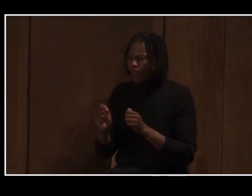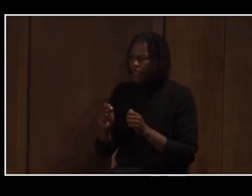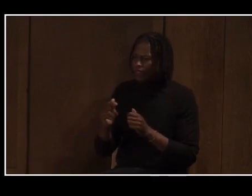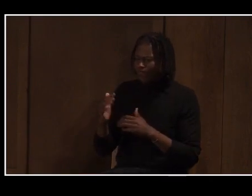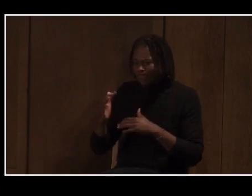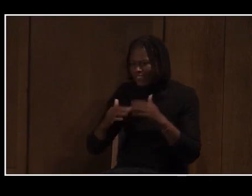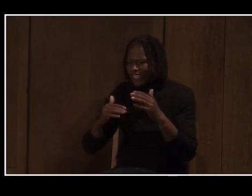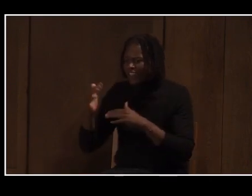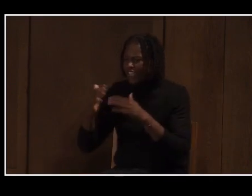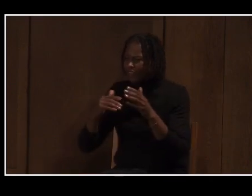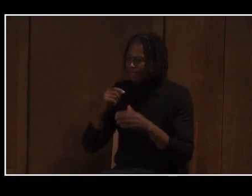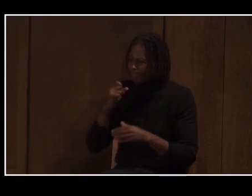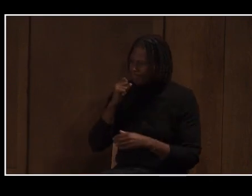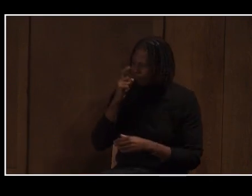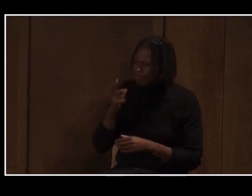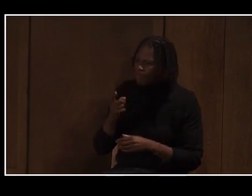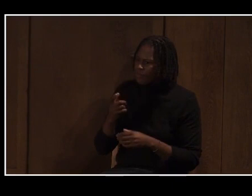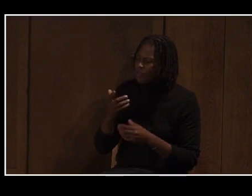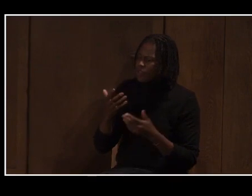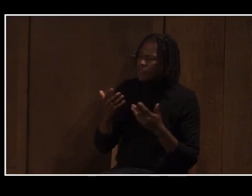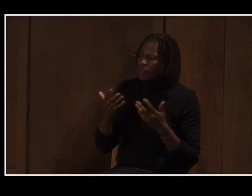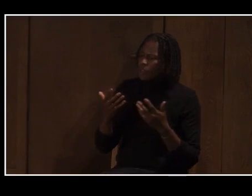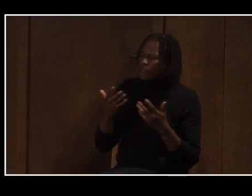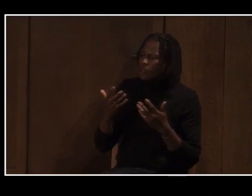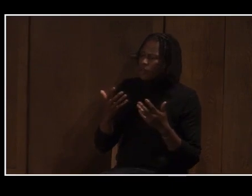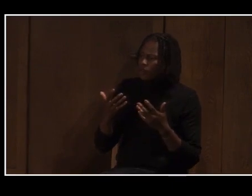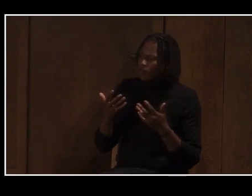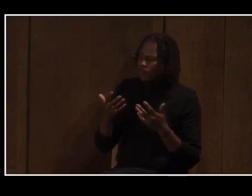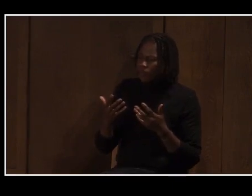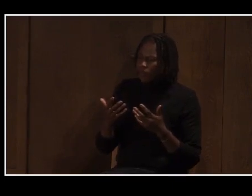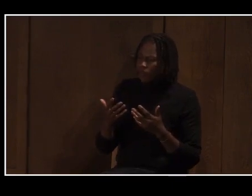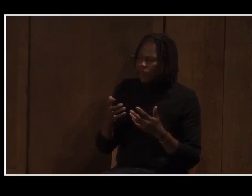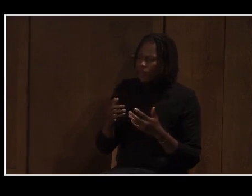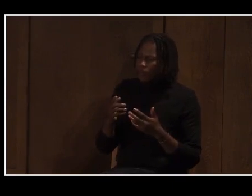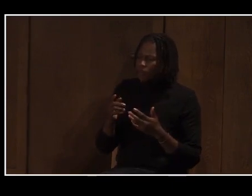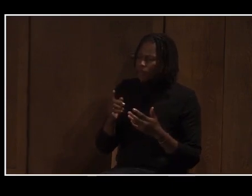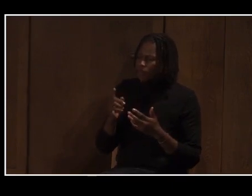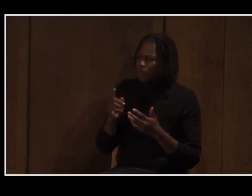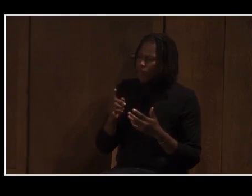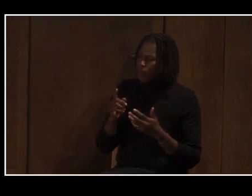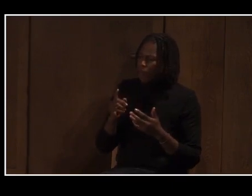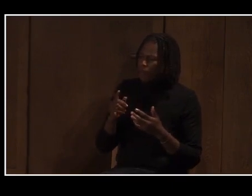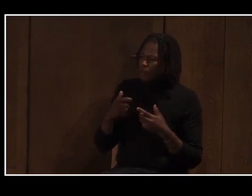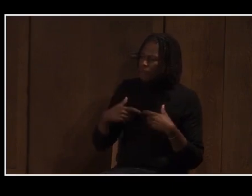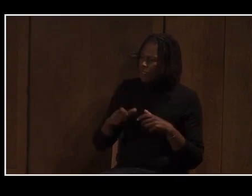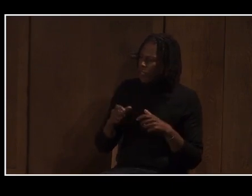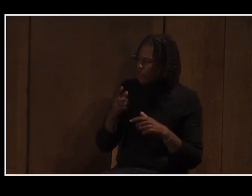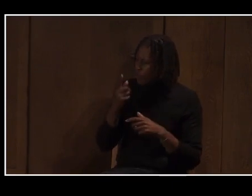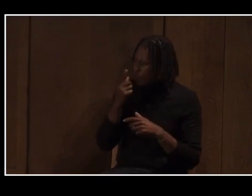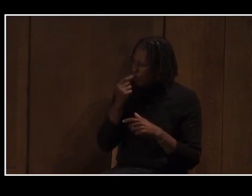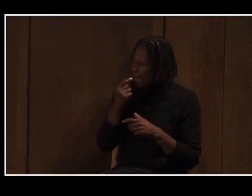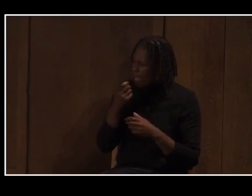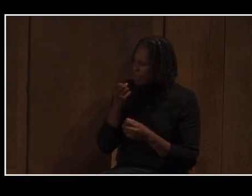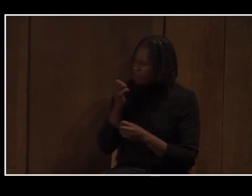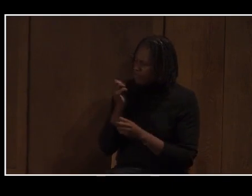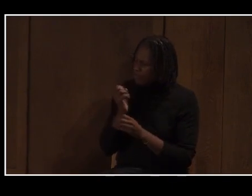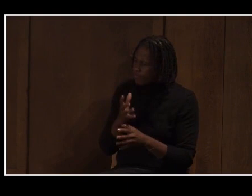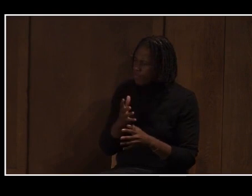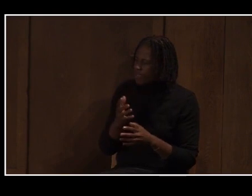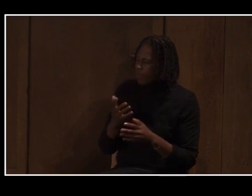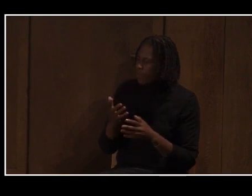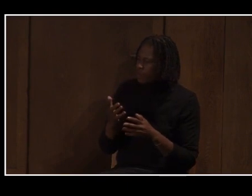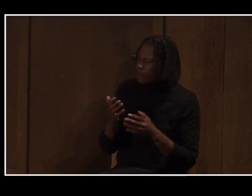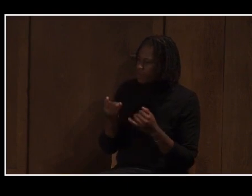anything more than that. And how you just, in the midst of all of that, can talk about failure, but